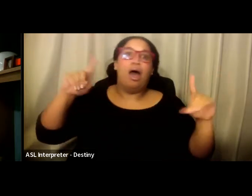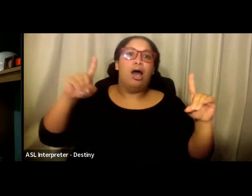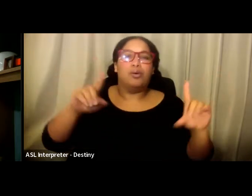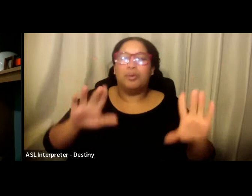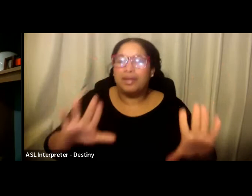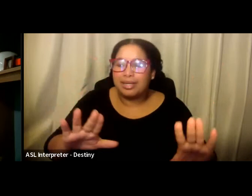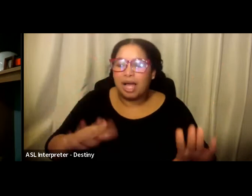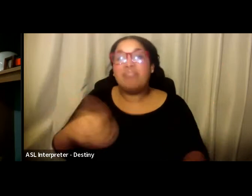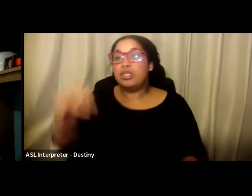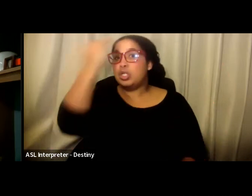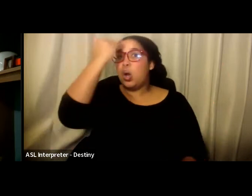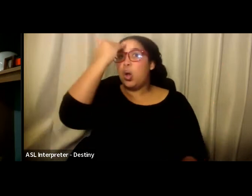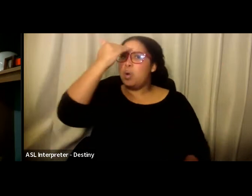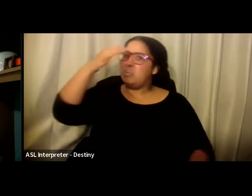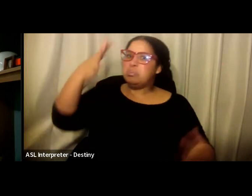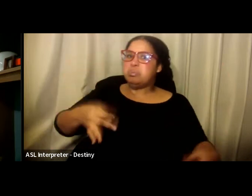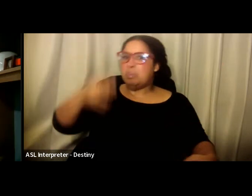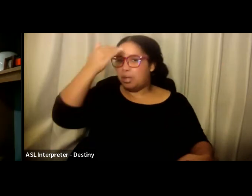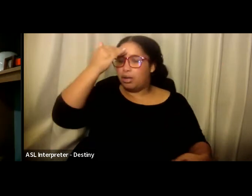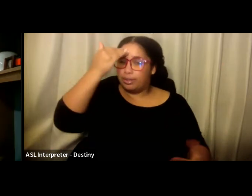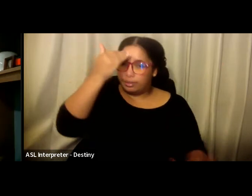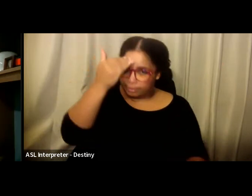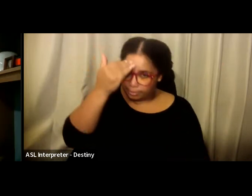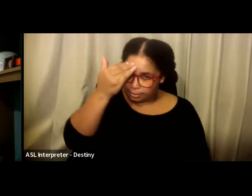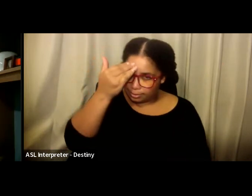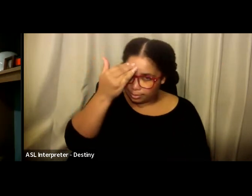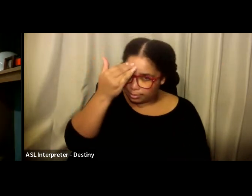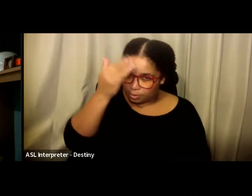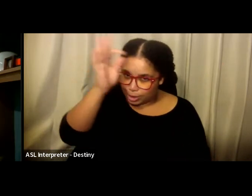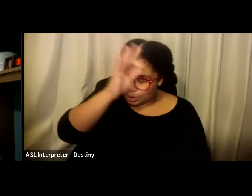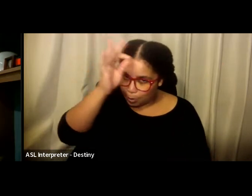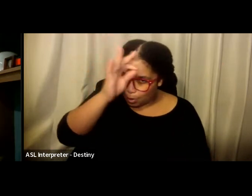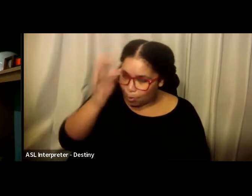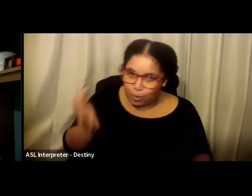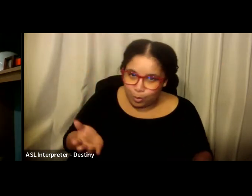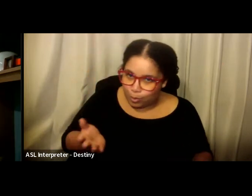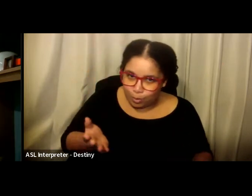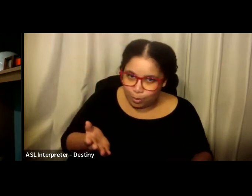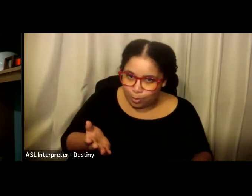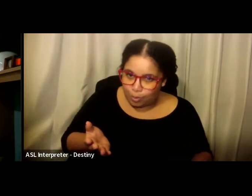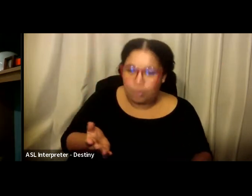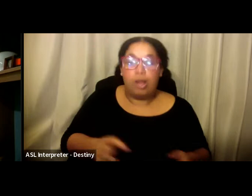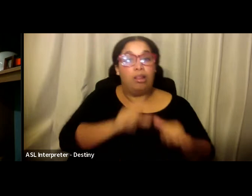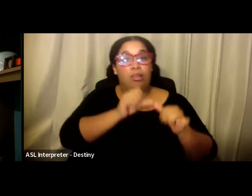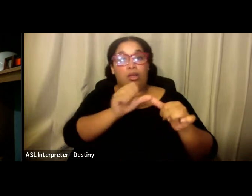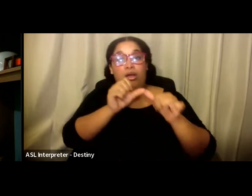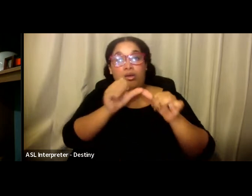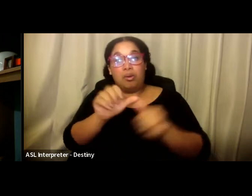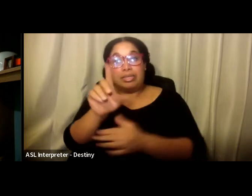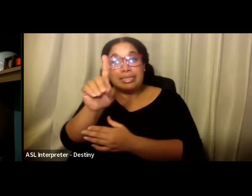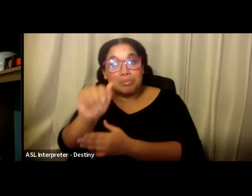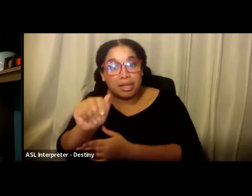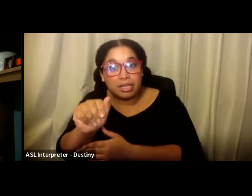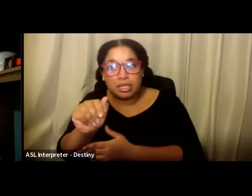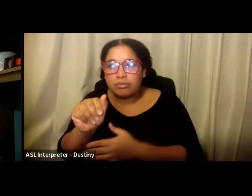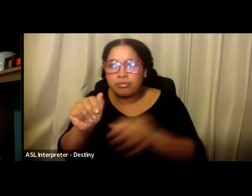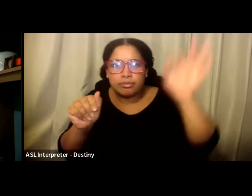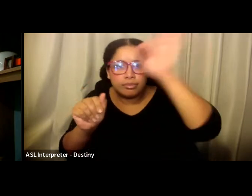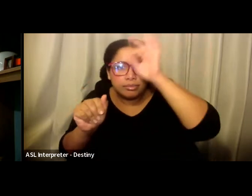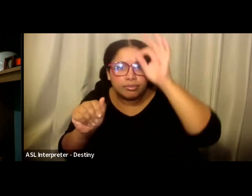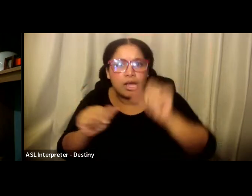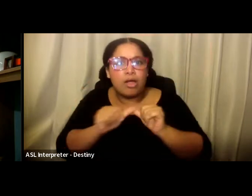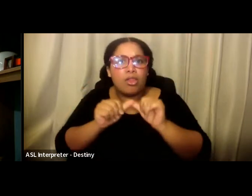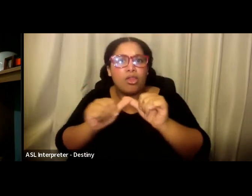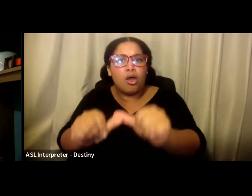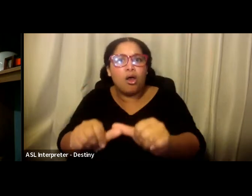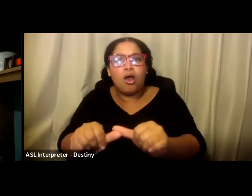know, because we really, honestly, we don't know. And as far as long-term disability and long